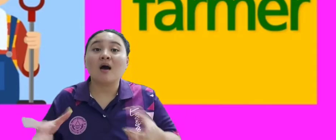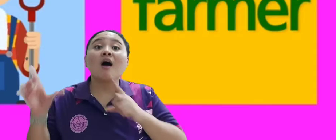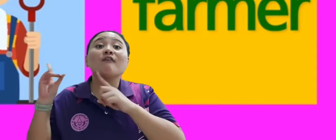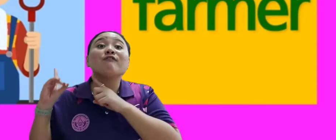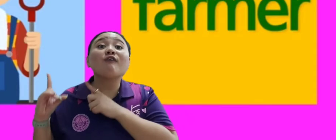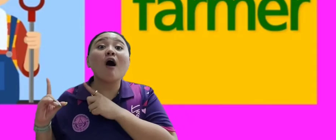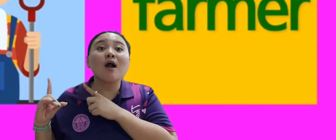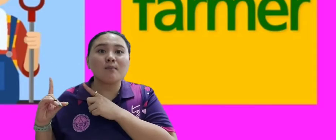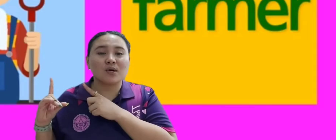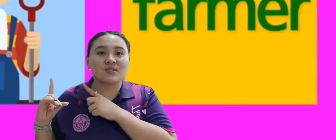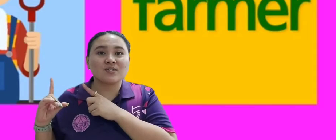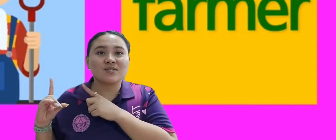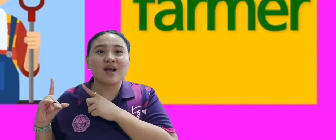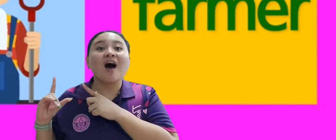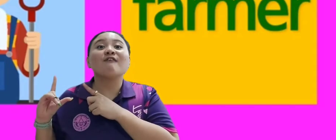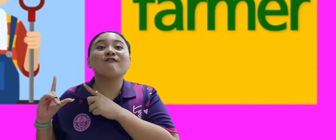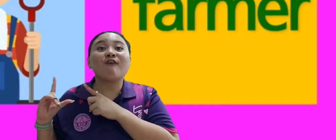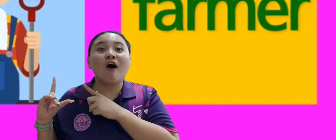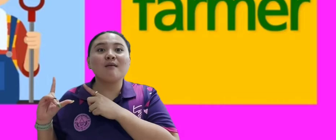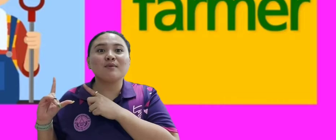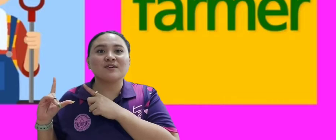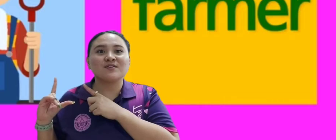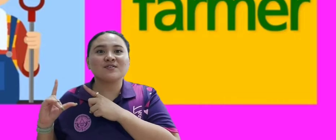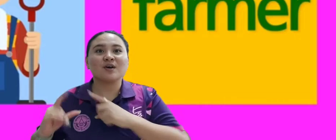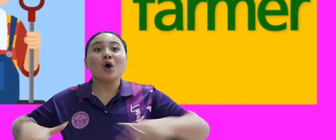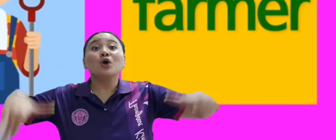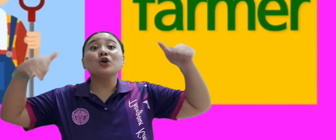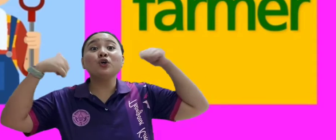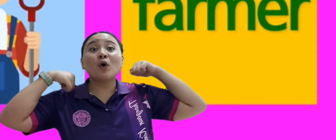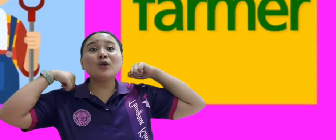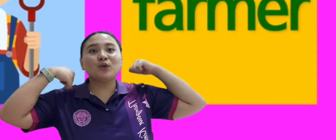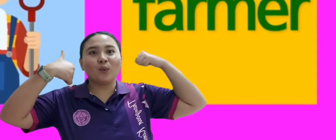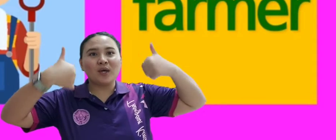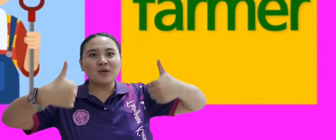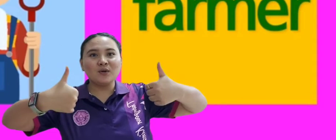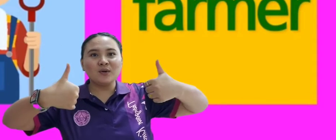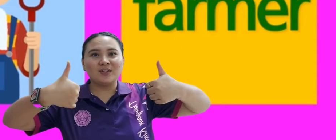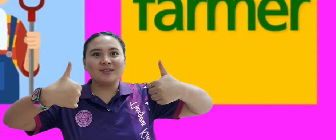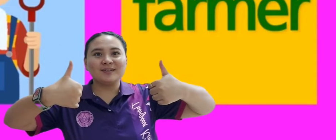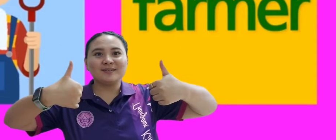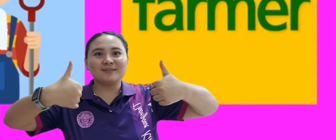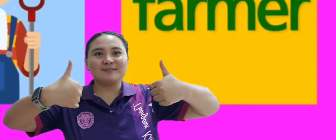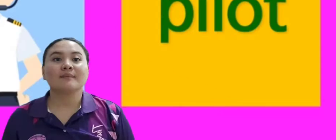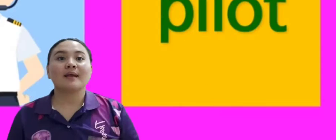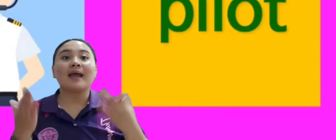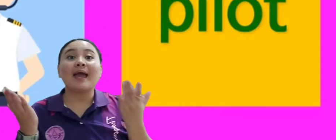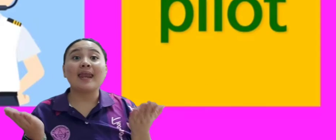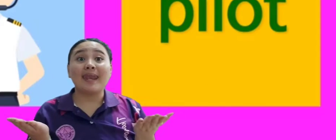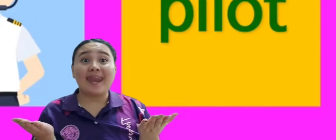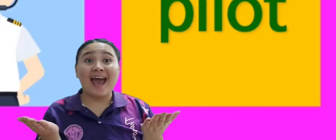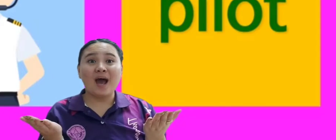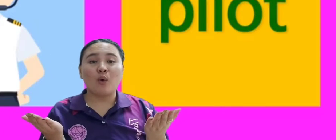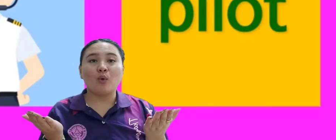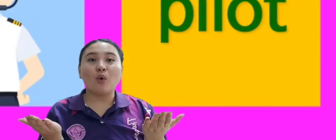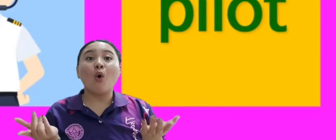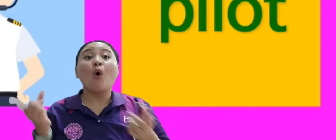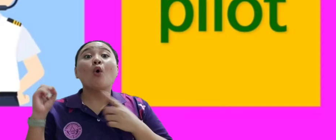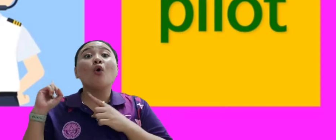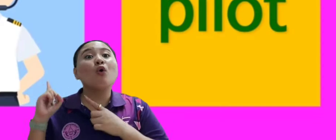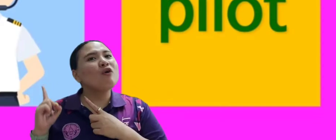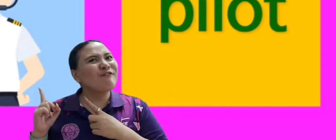farm. Farmers. Farmers. You're doing good.